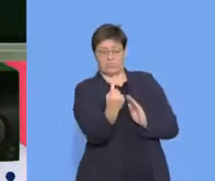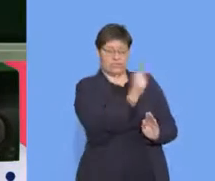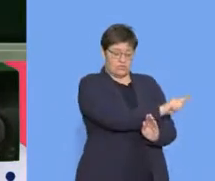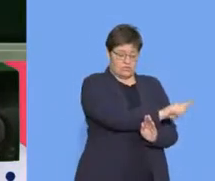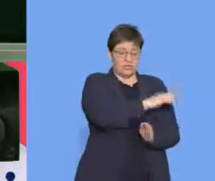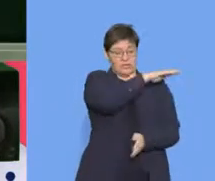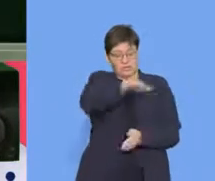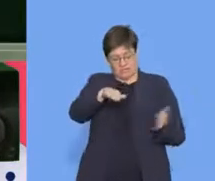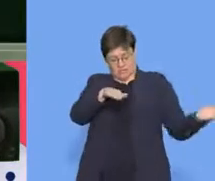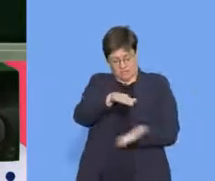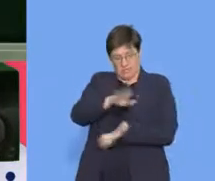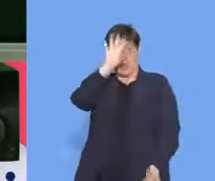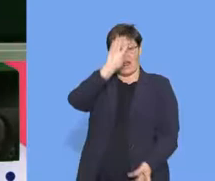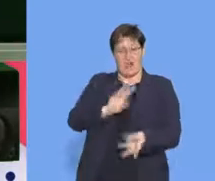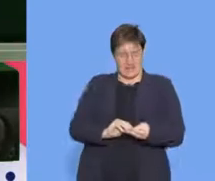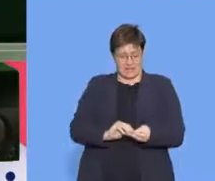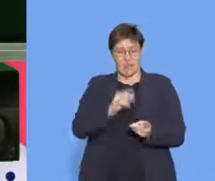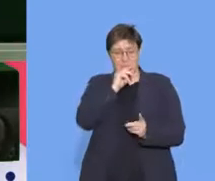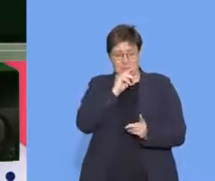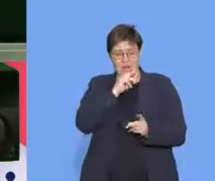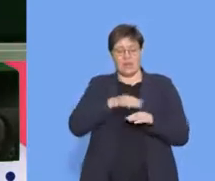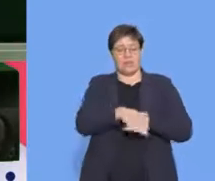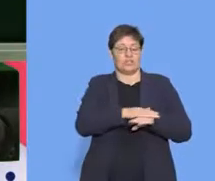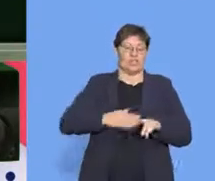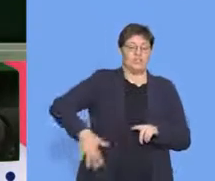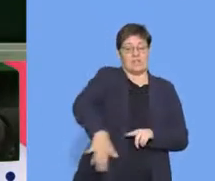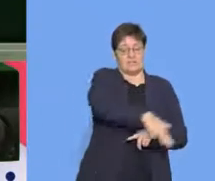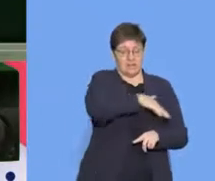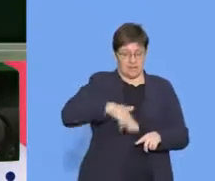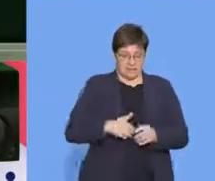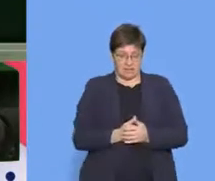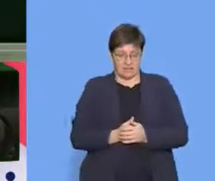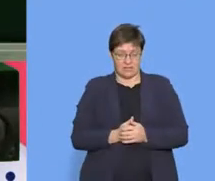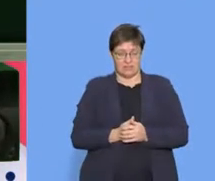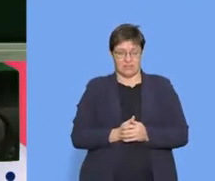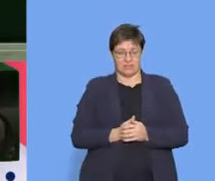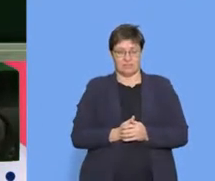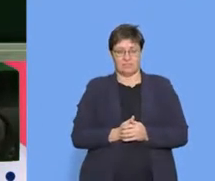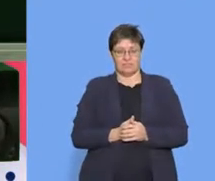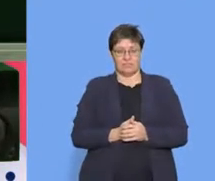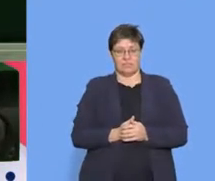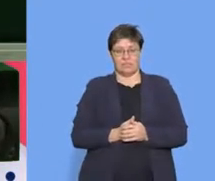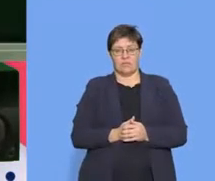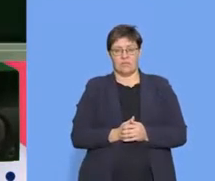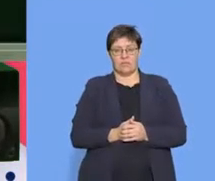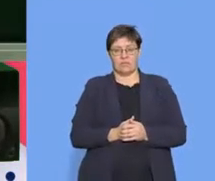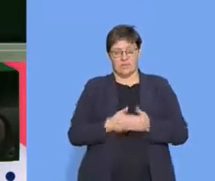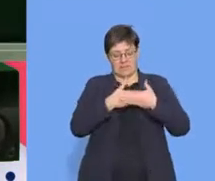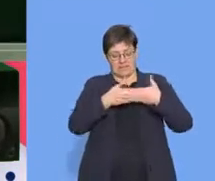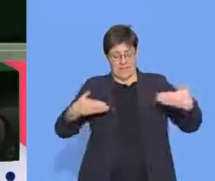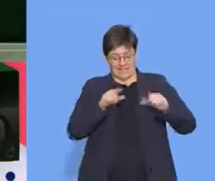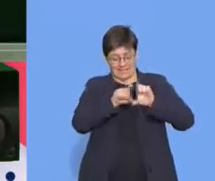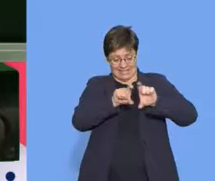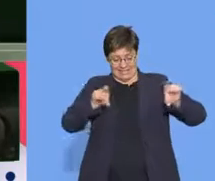biscuits and add them all together for that to be the surface area. So essentially, a face is essentially a side